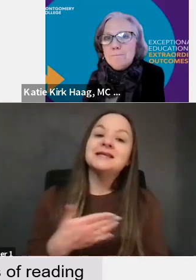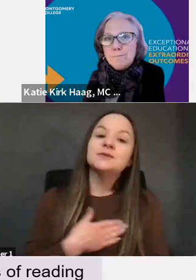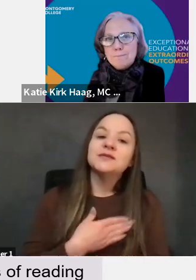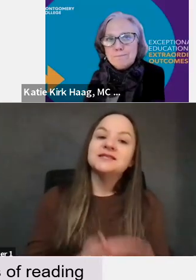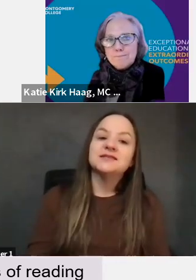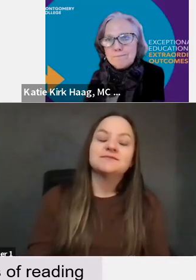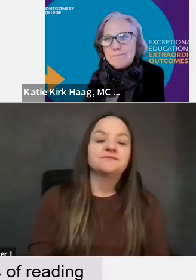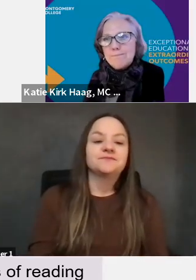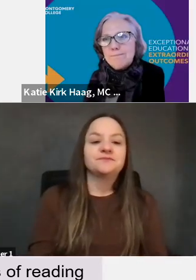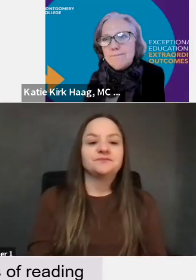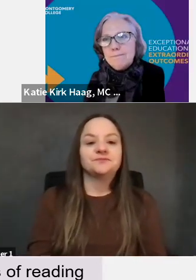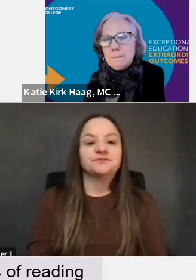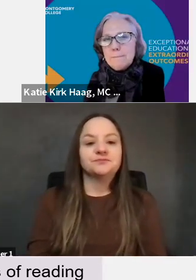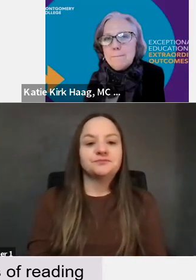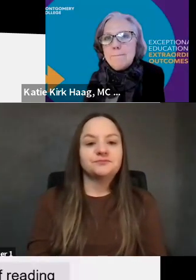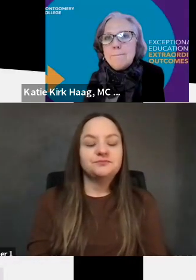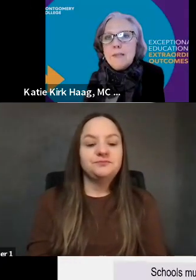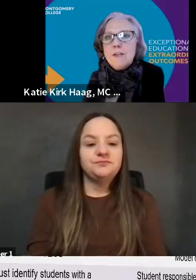please.